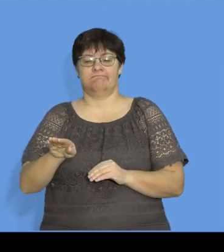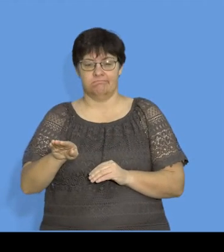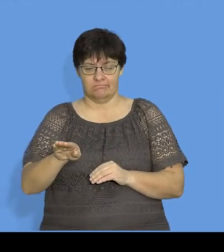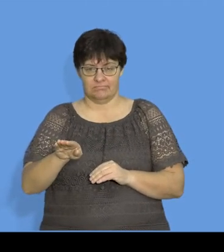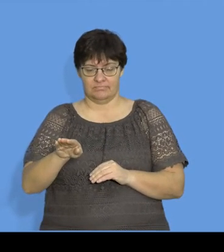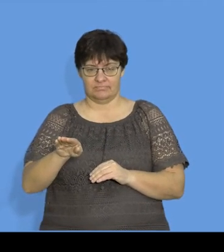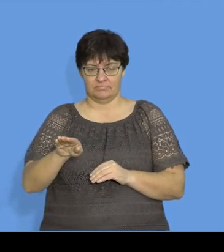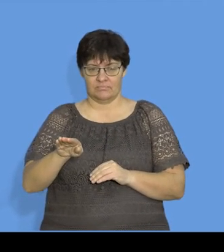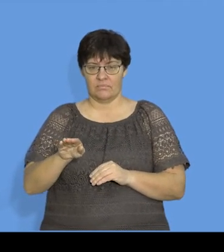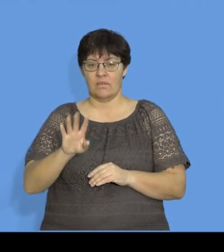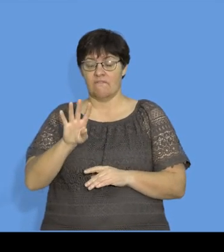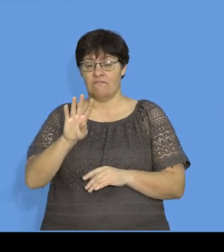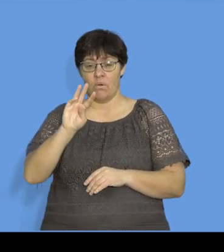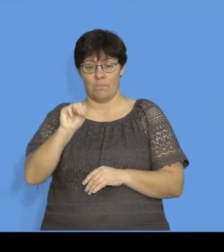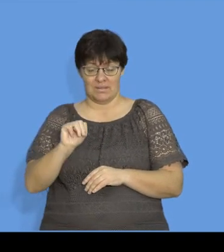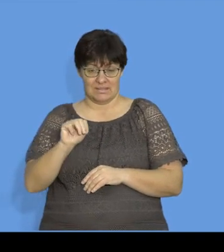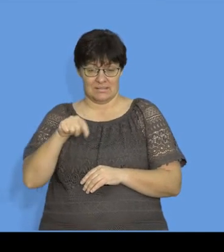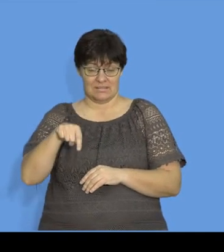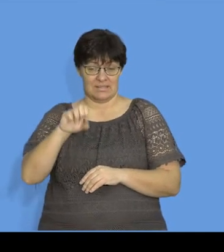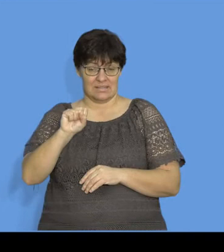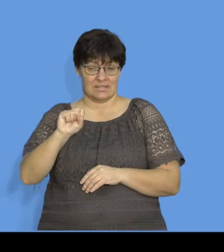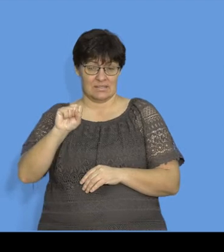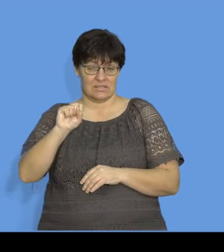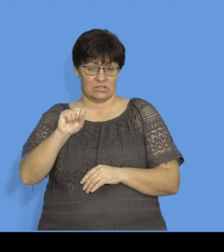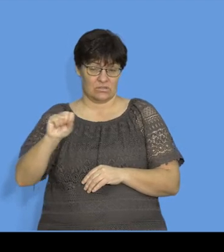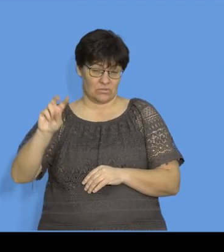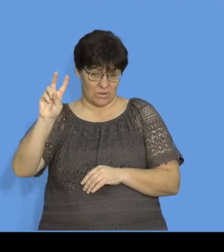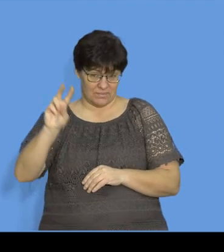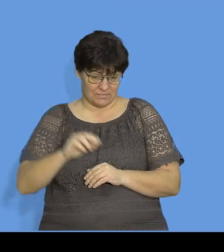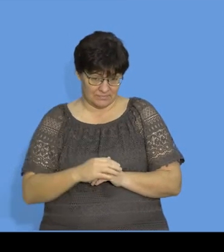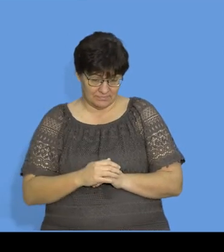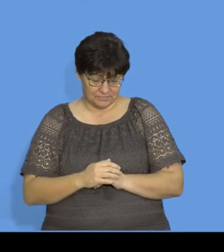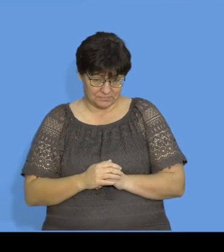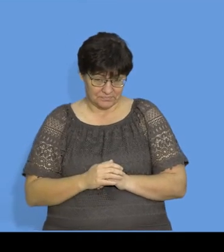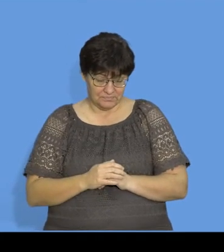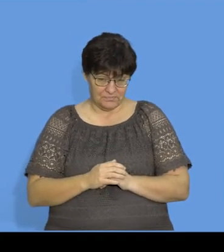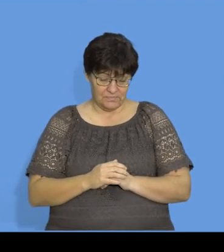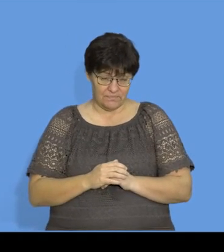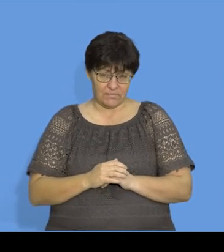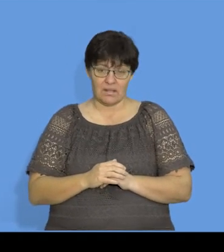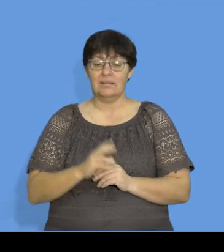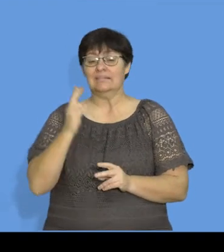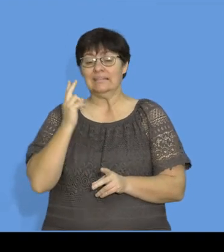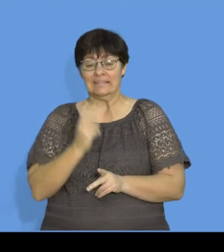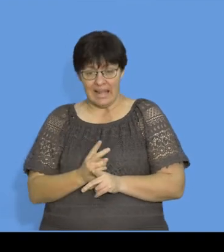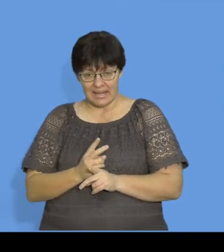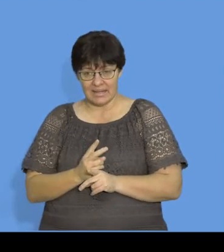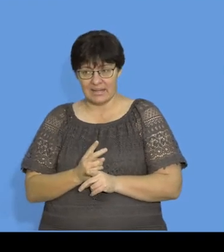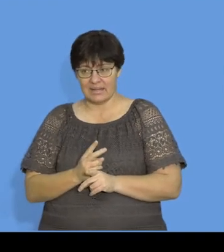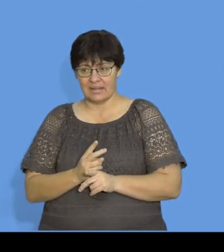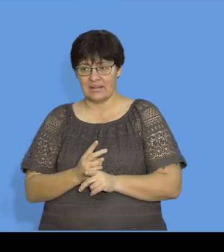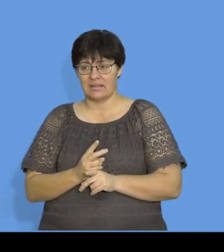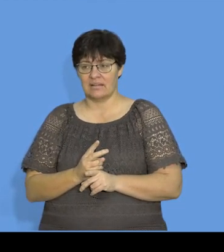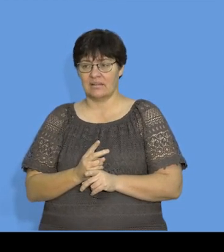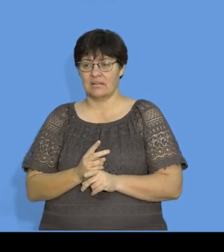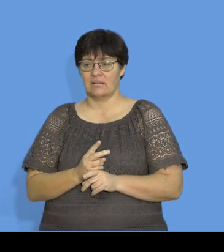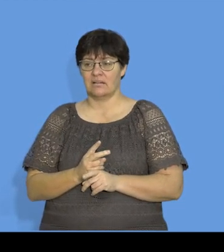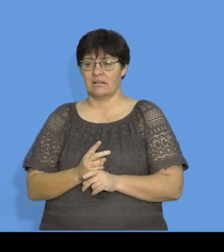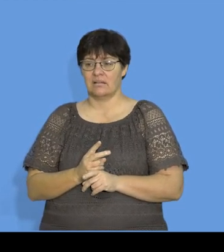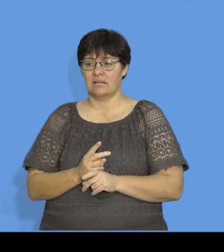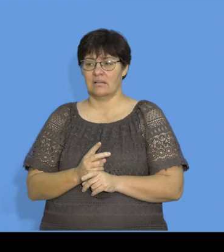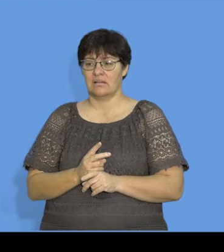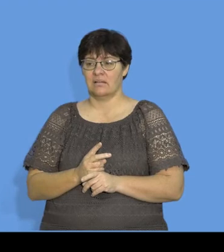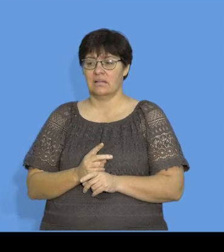seconds of 4 meters per second squared. Then, and it gets to 16 meters per second